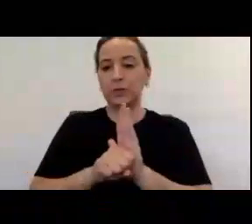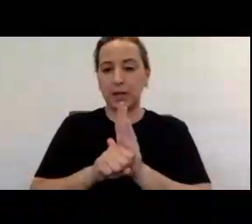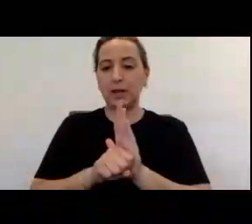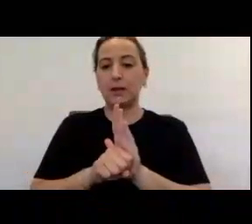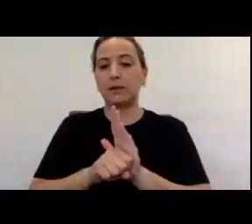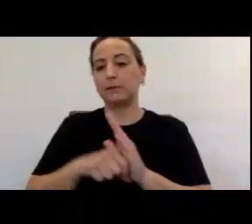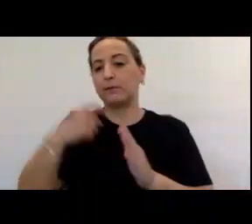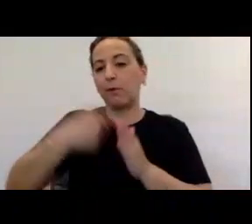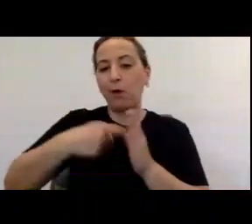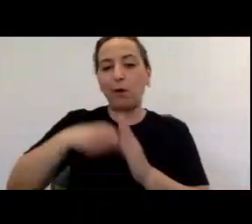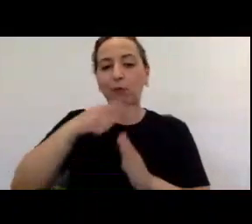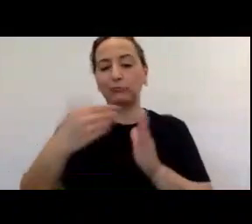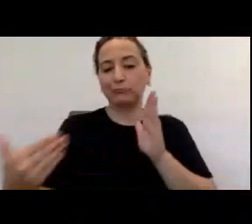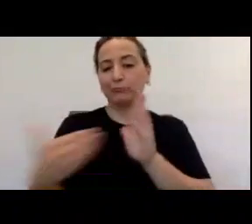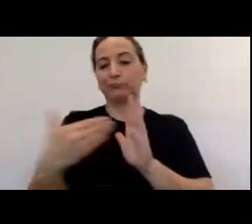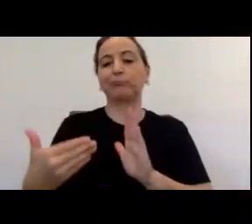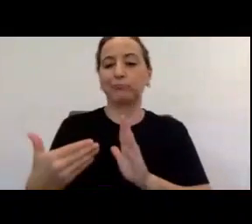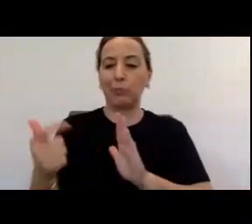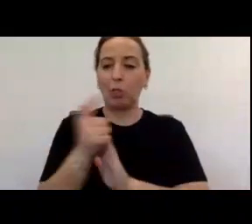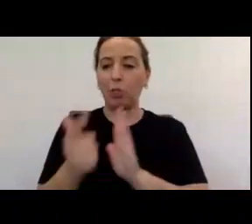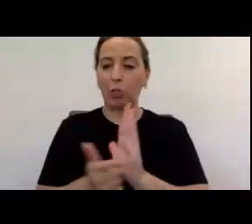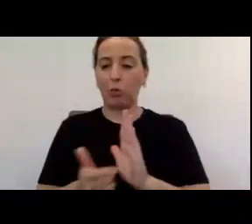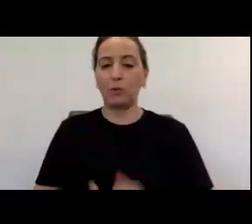for violating our state law.